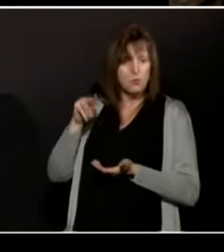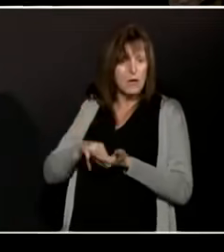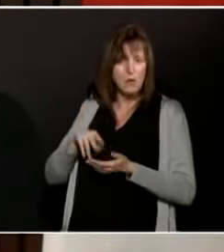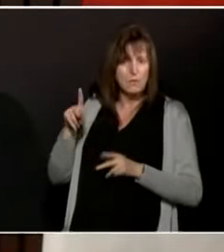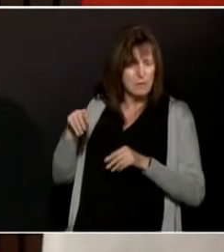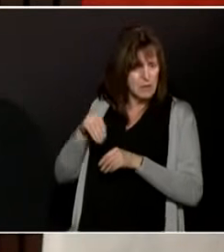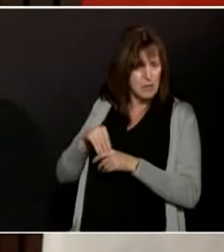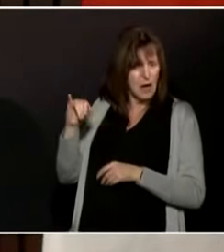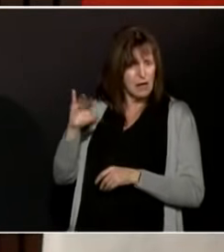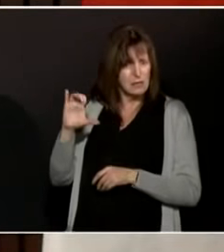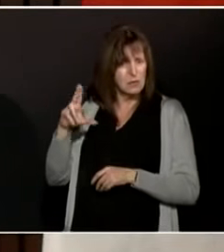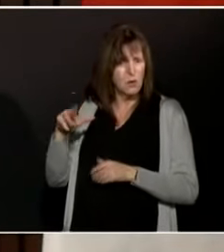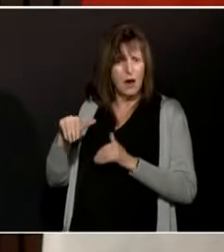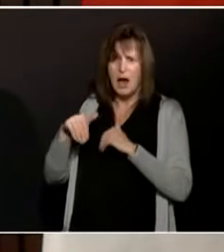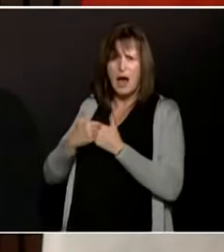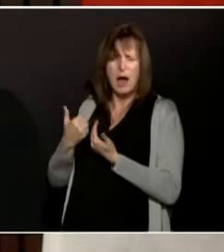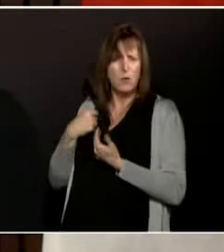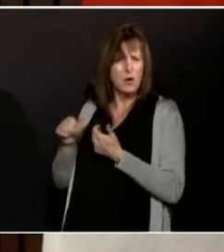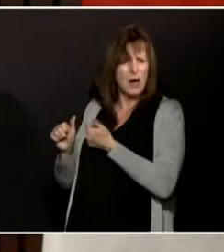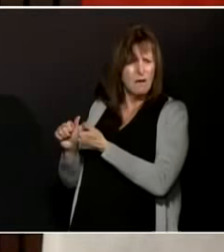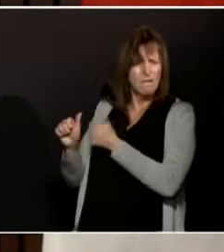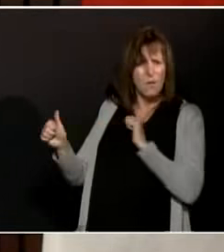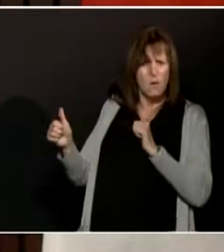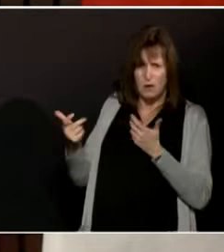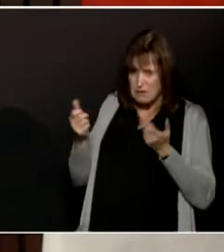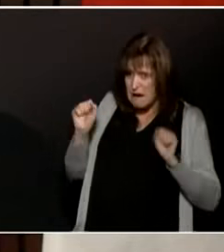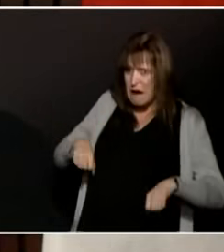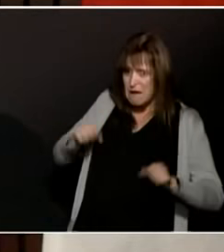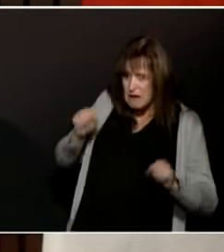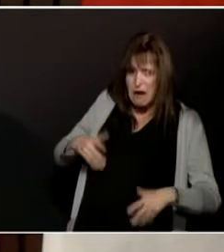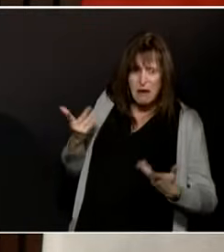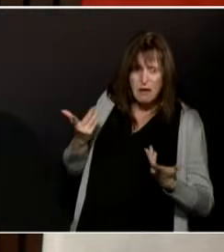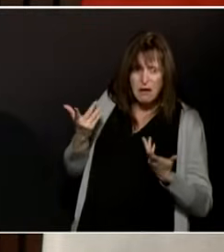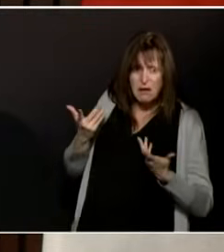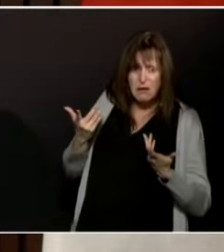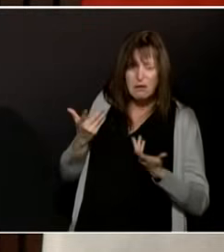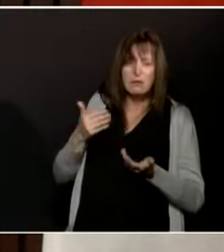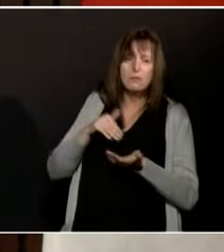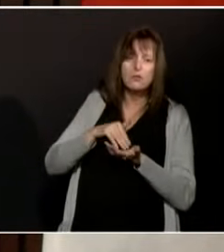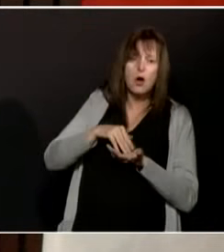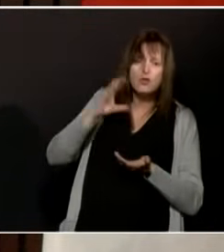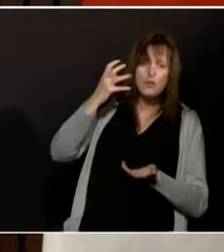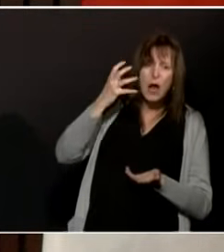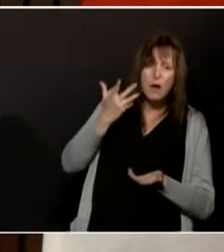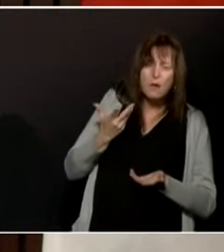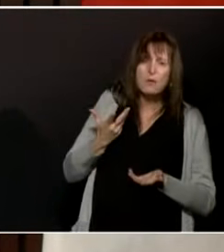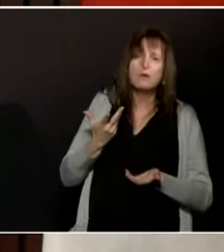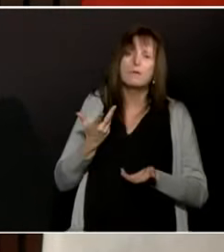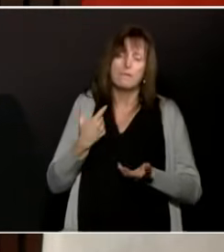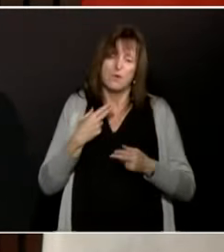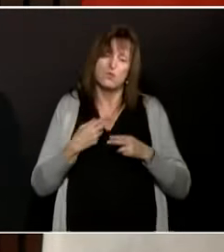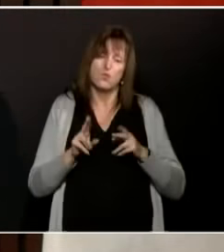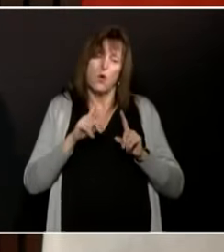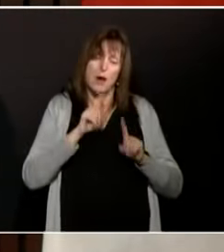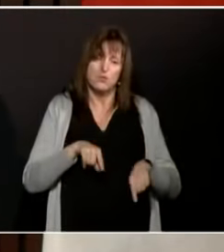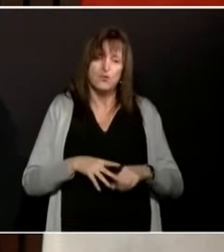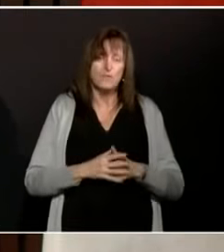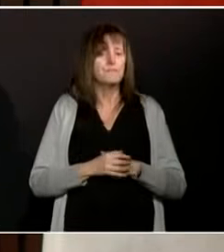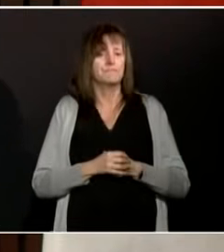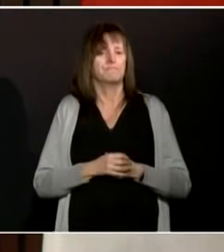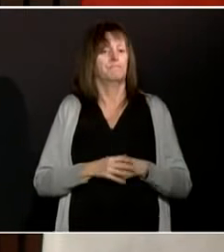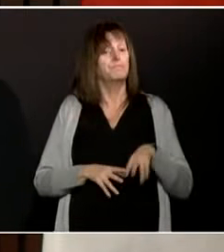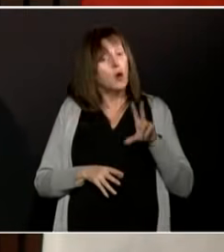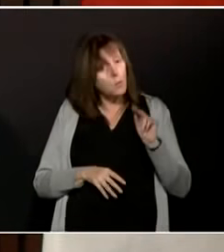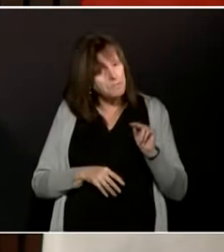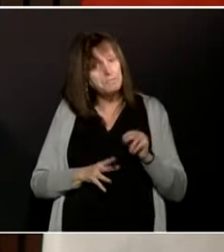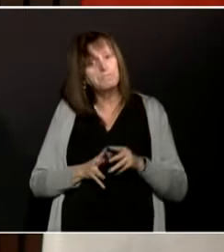So in the very short run, the answer is no. The sooner we have strong public health measures and strong